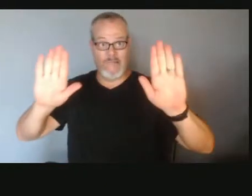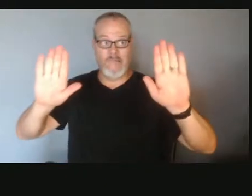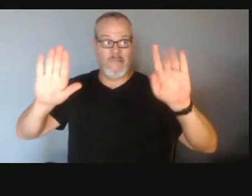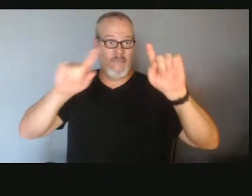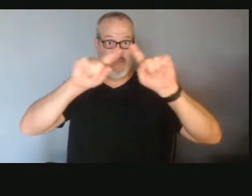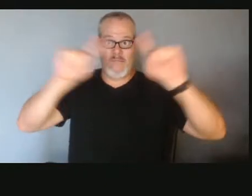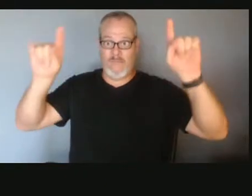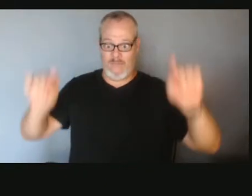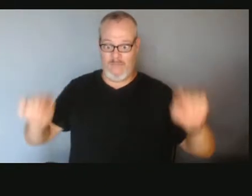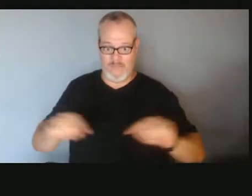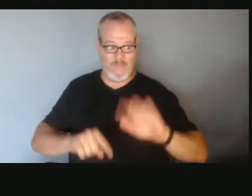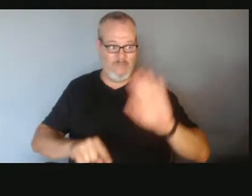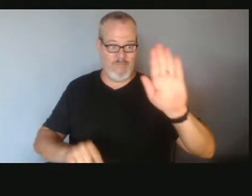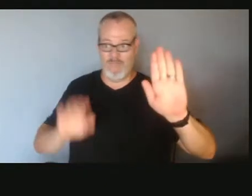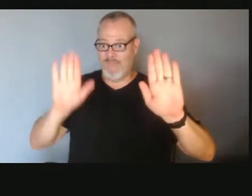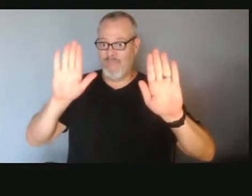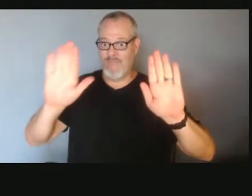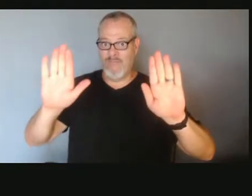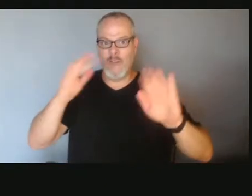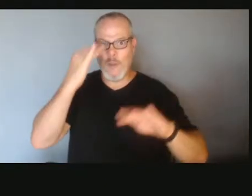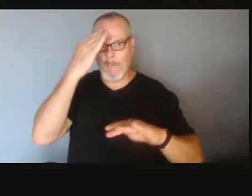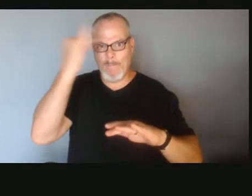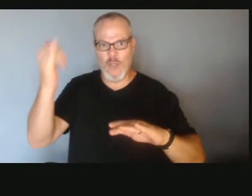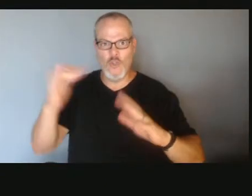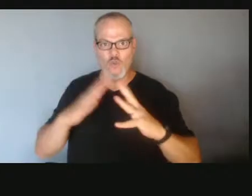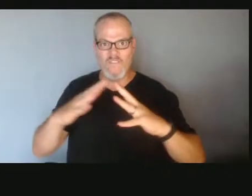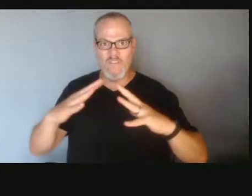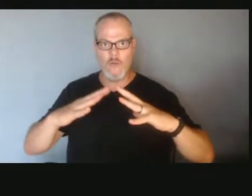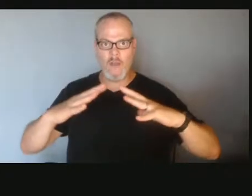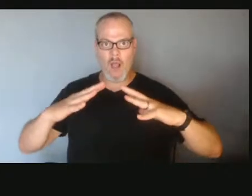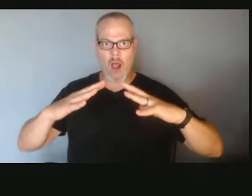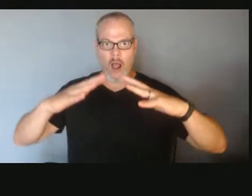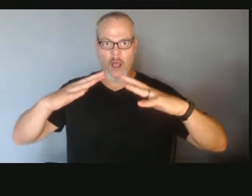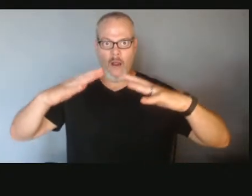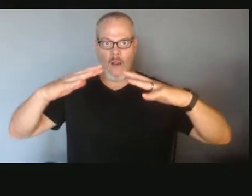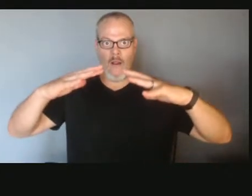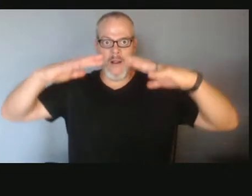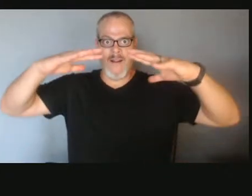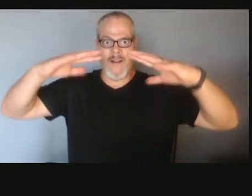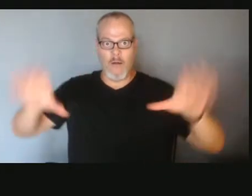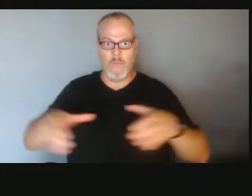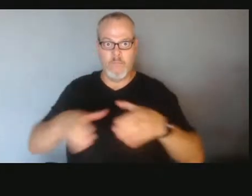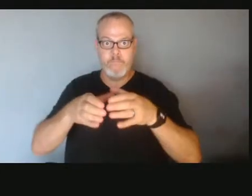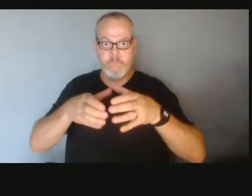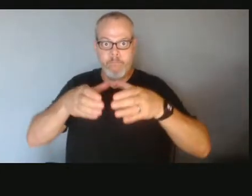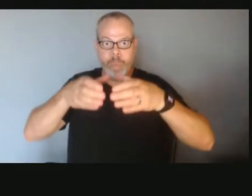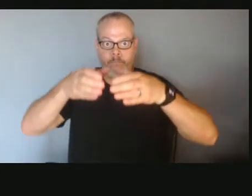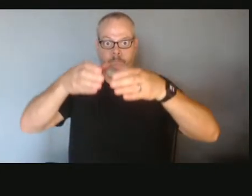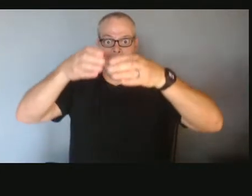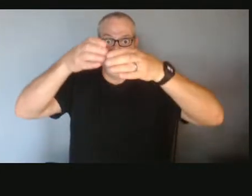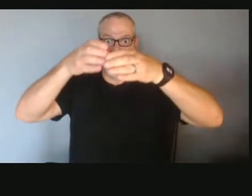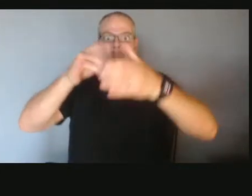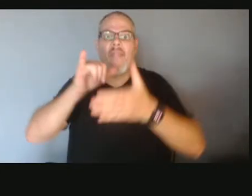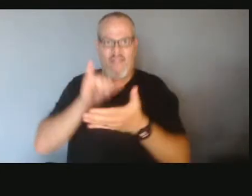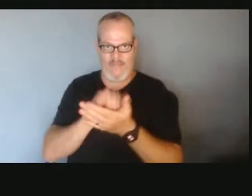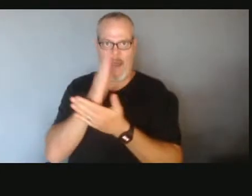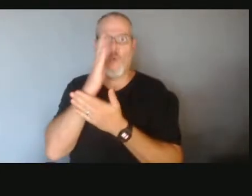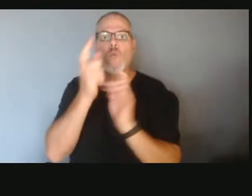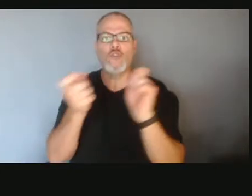the elevation of the vent getting higher and higher and higher, right? So that's what can change